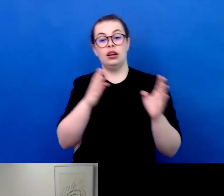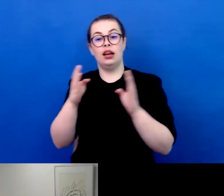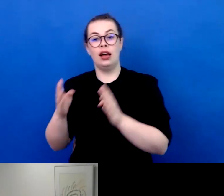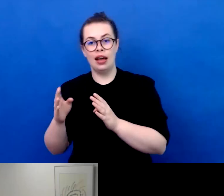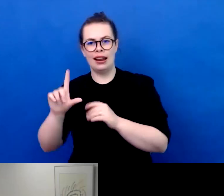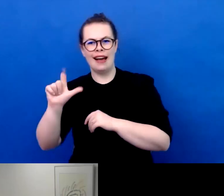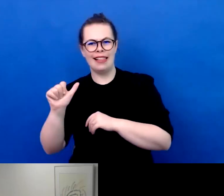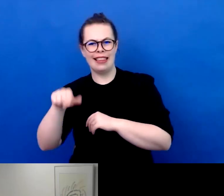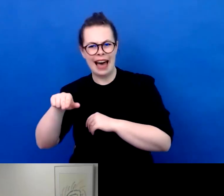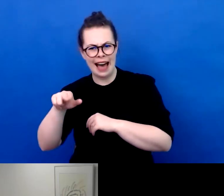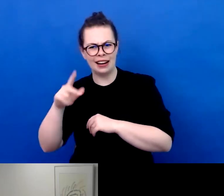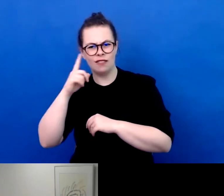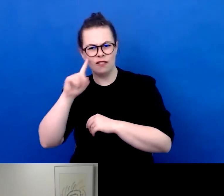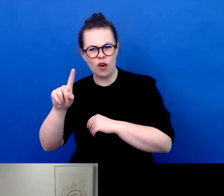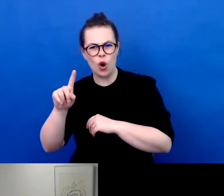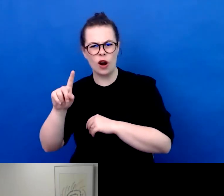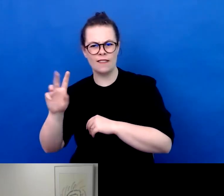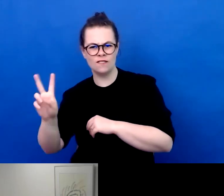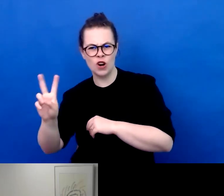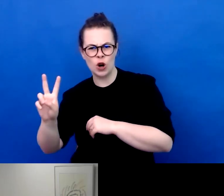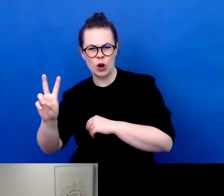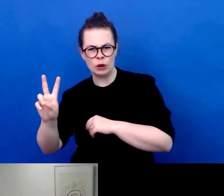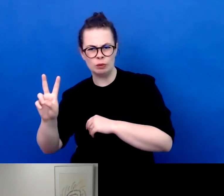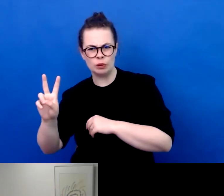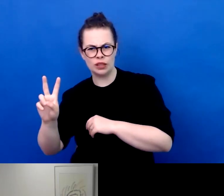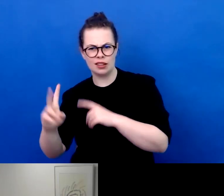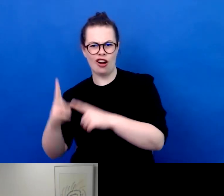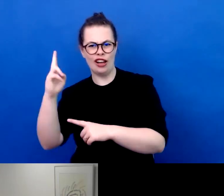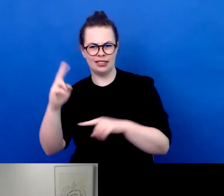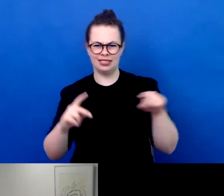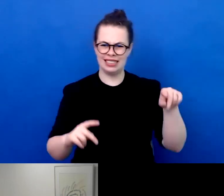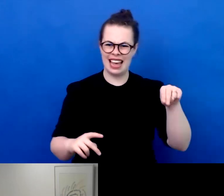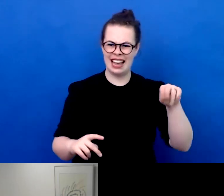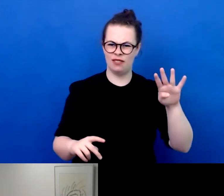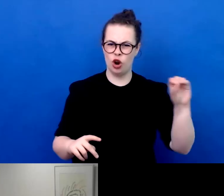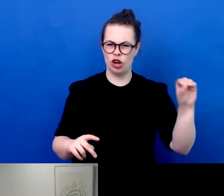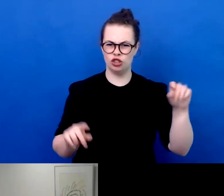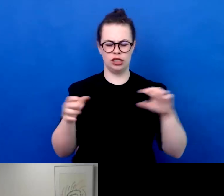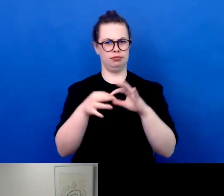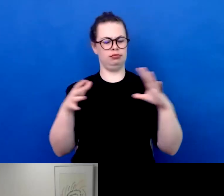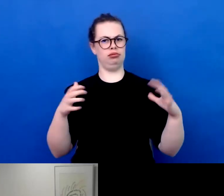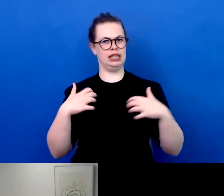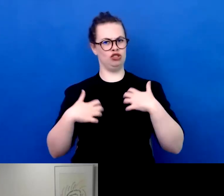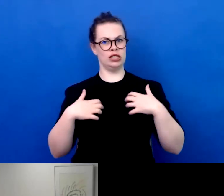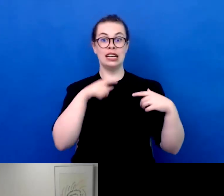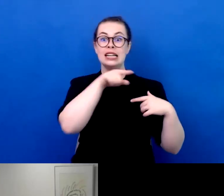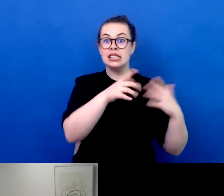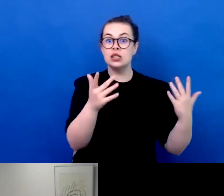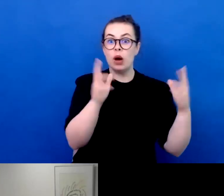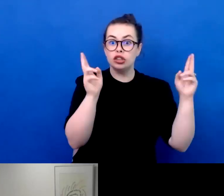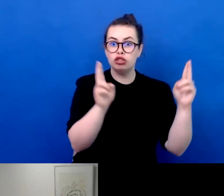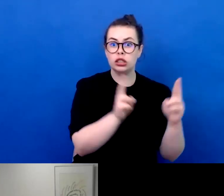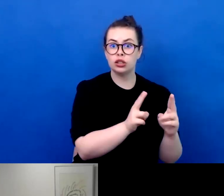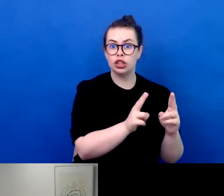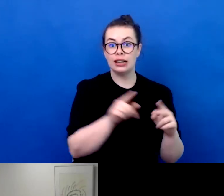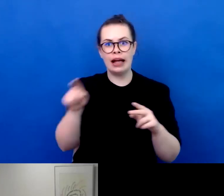bit more about possible reasons for this dichotomy, including the fact that the N400 effect is a reduction while the LAN effect is an